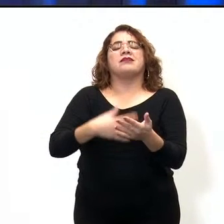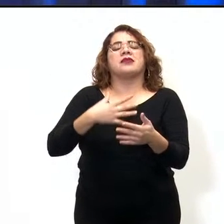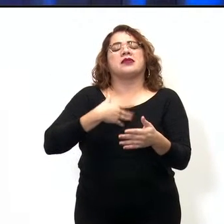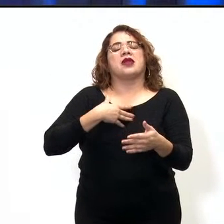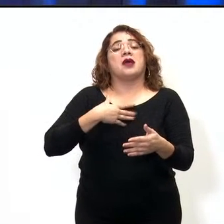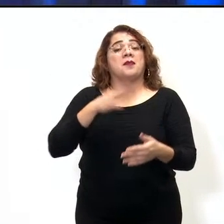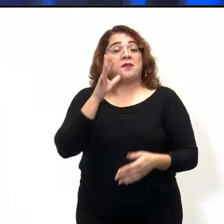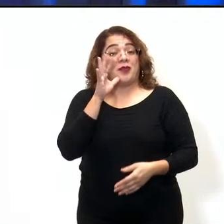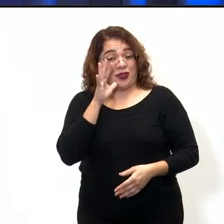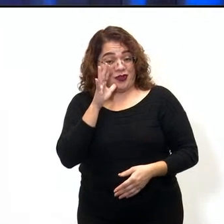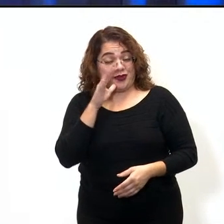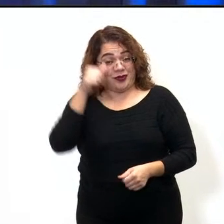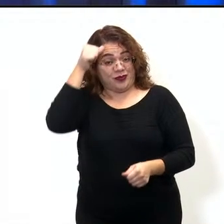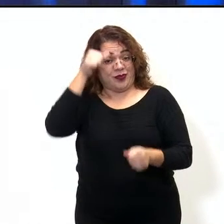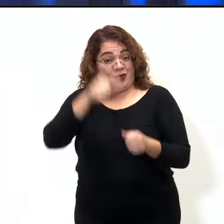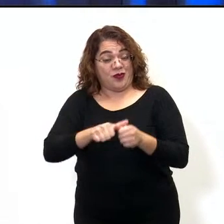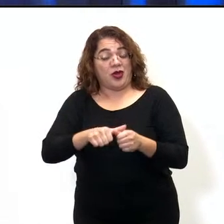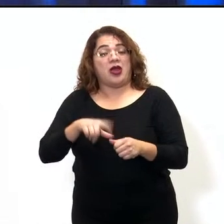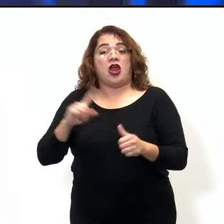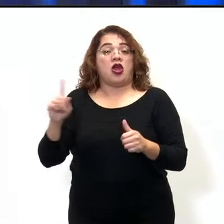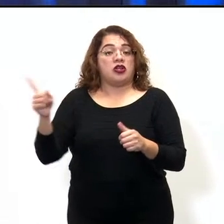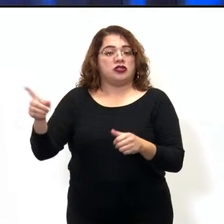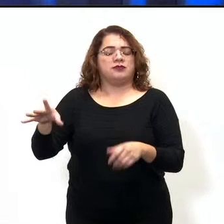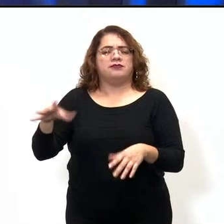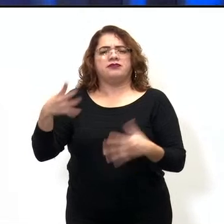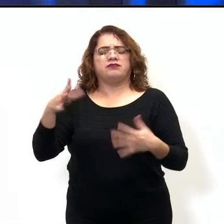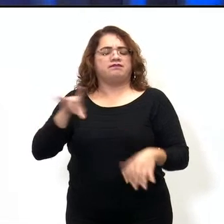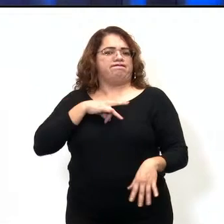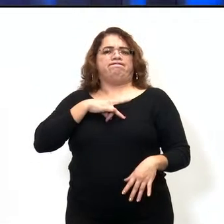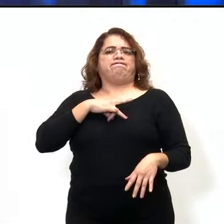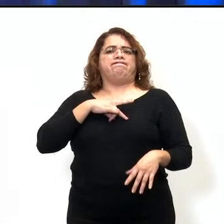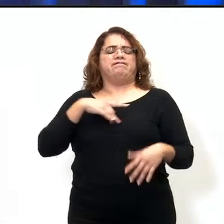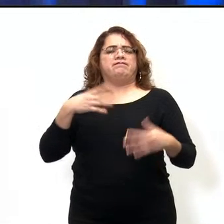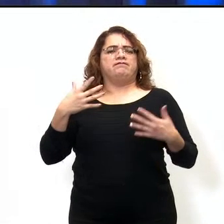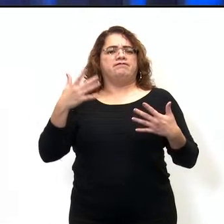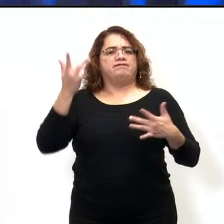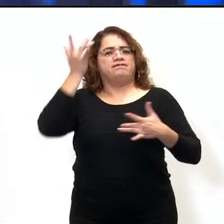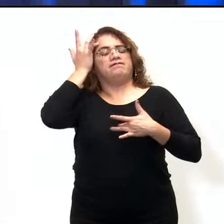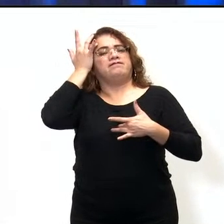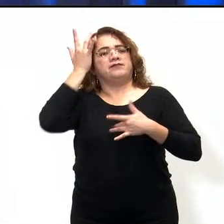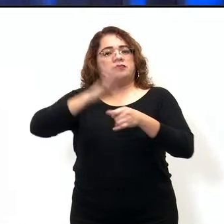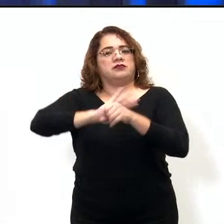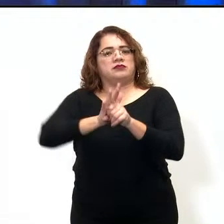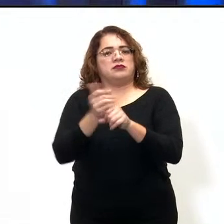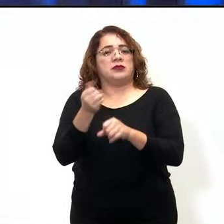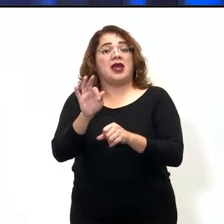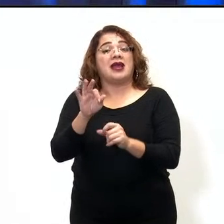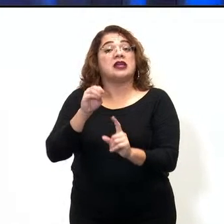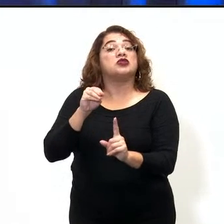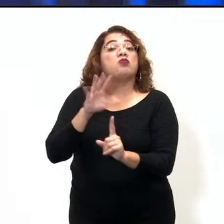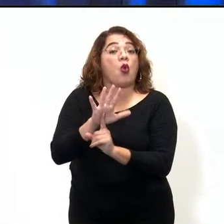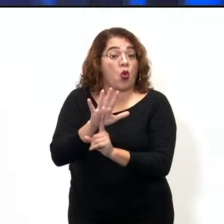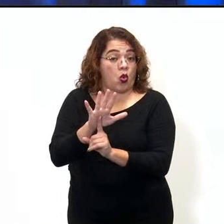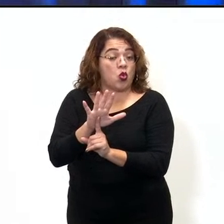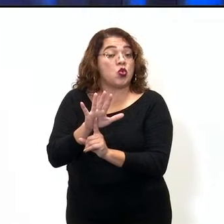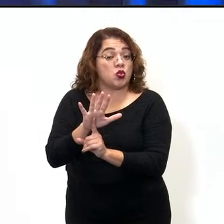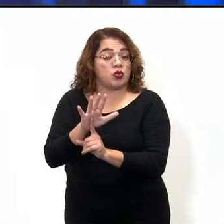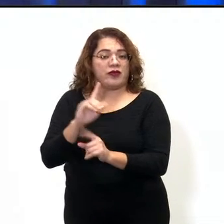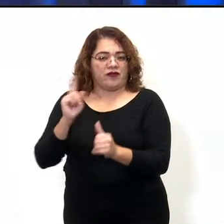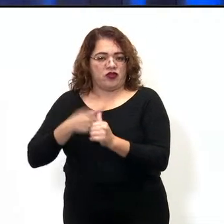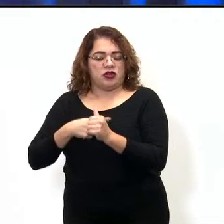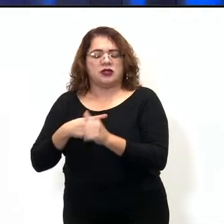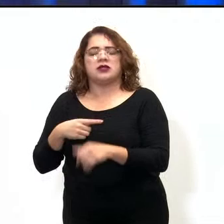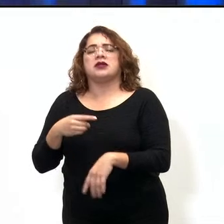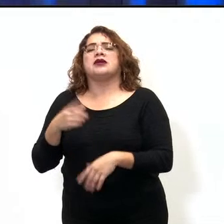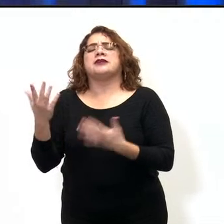my mother, when she first contracted COVID-19, when she was exposed, she went and took a test a